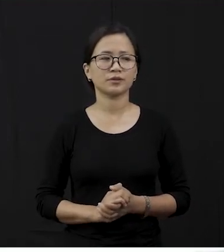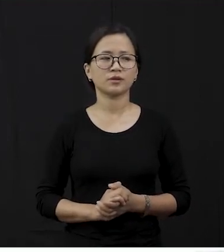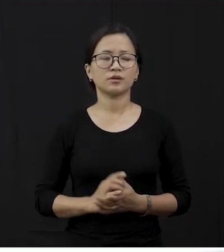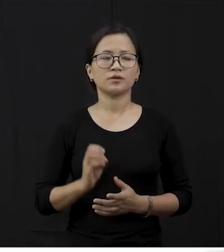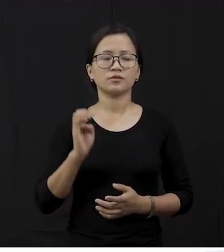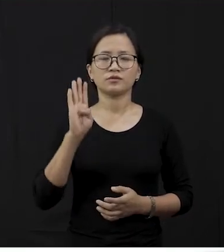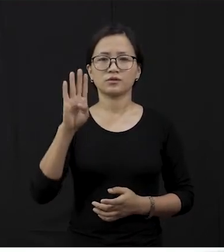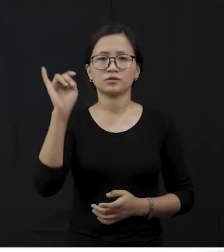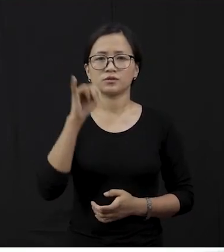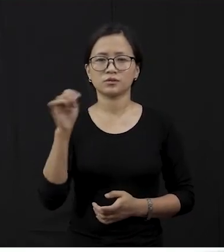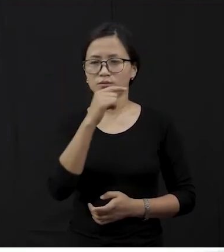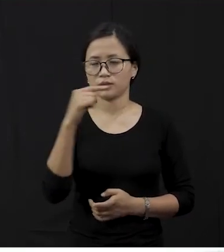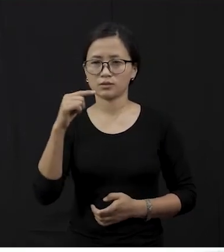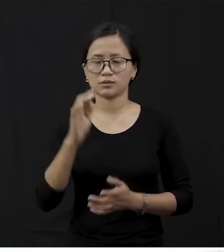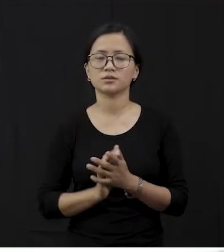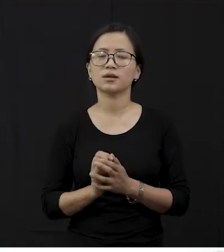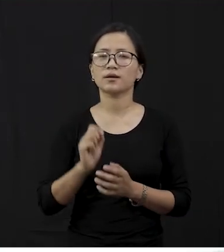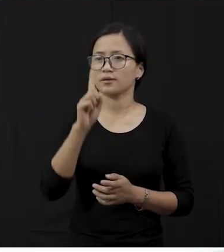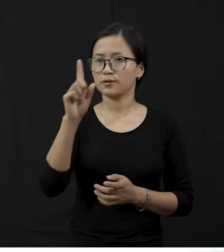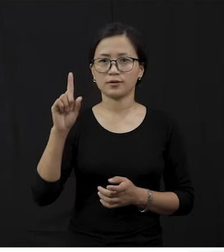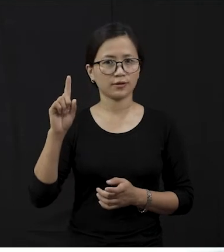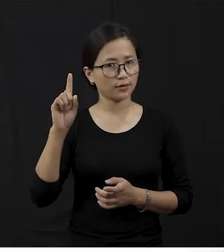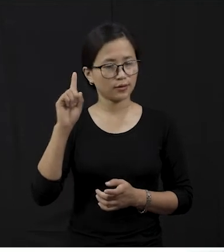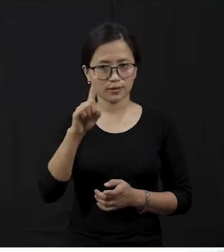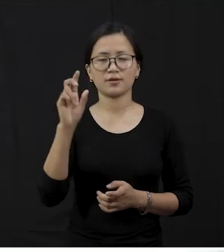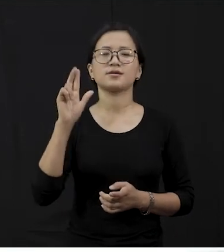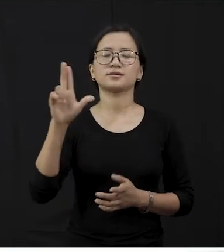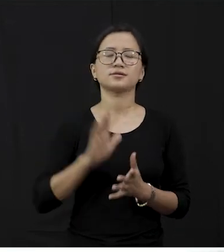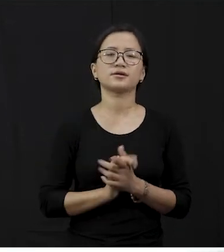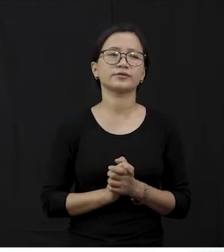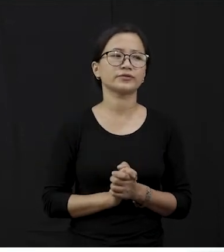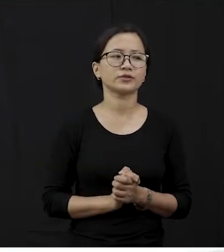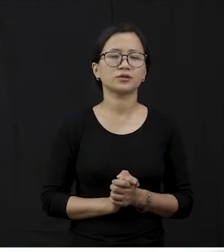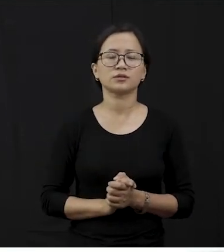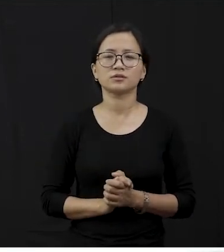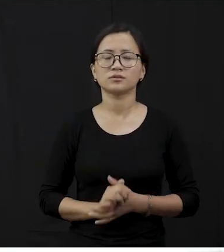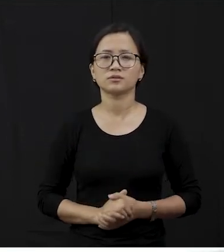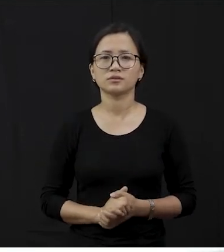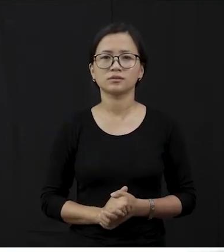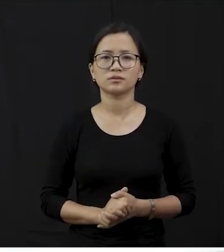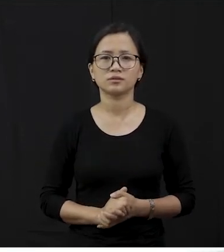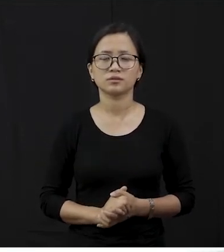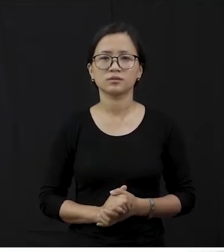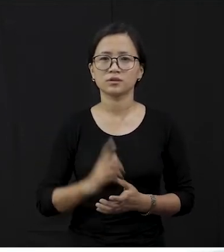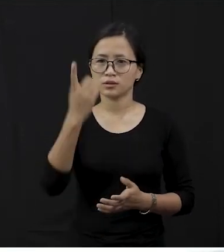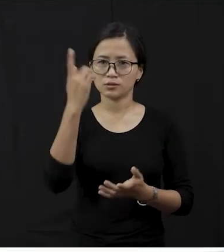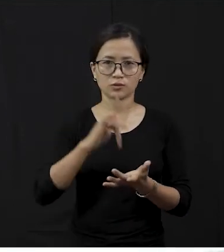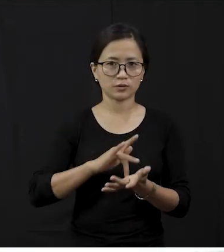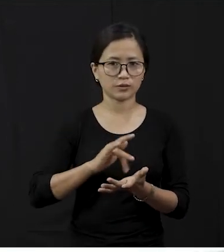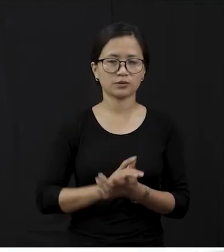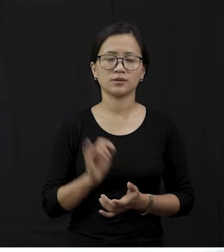46 minus 18. We want to subtract 18 from 46. Okay, here in ones